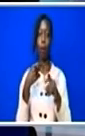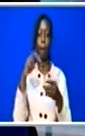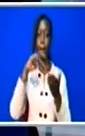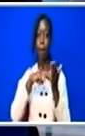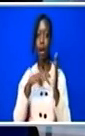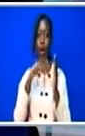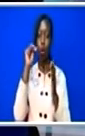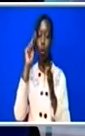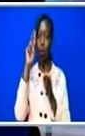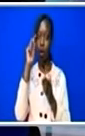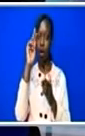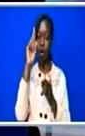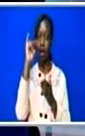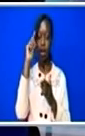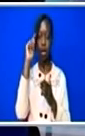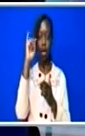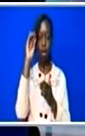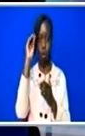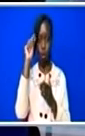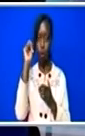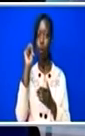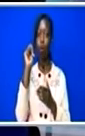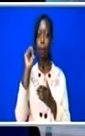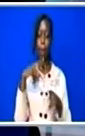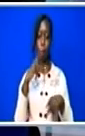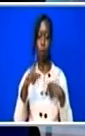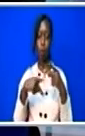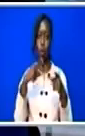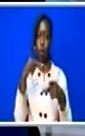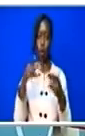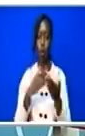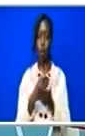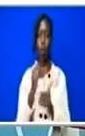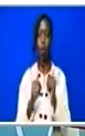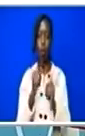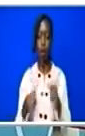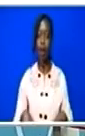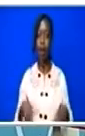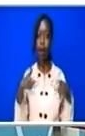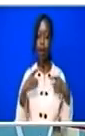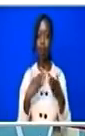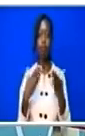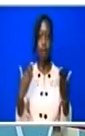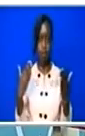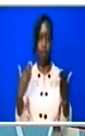Nutrition. So nutrition is the process by which living